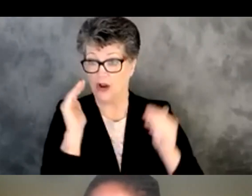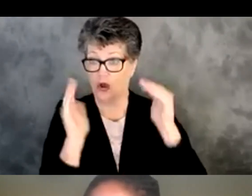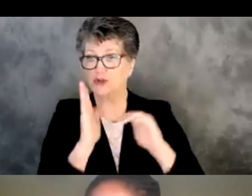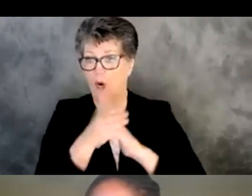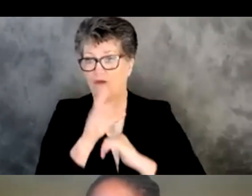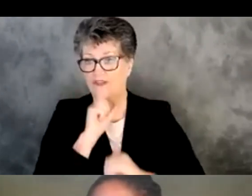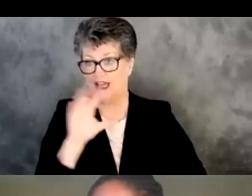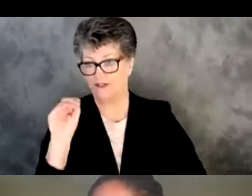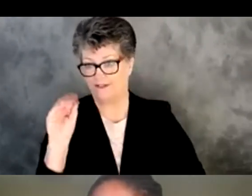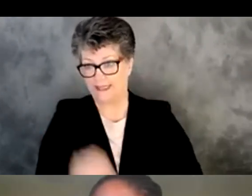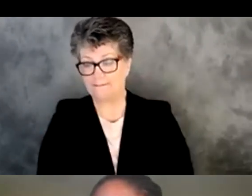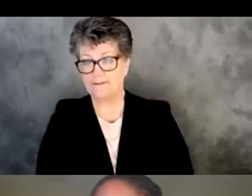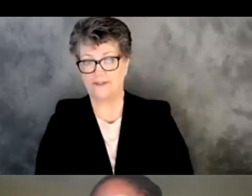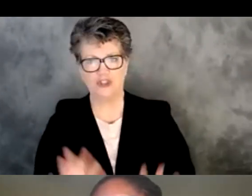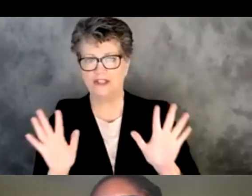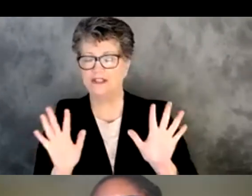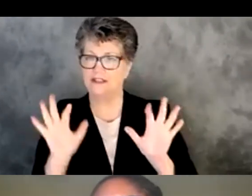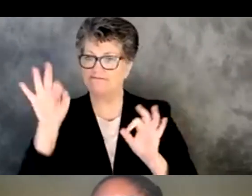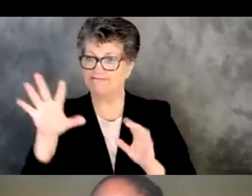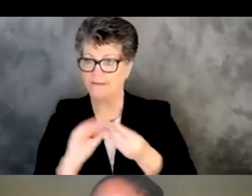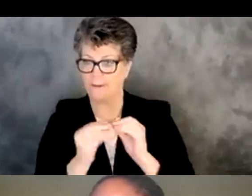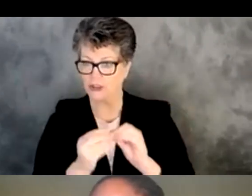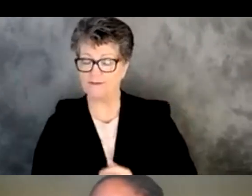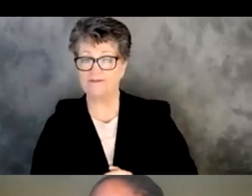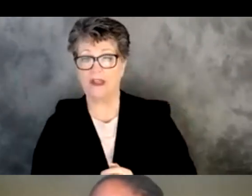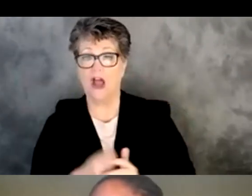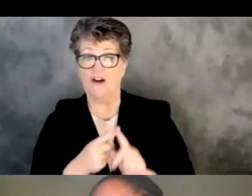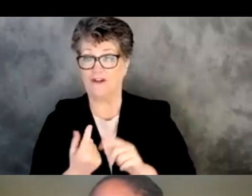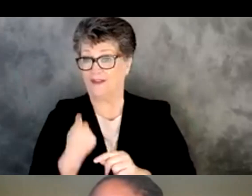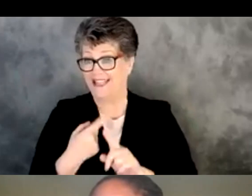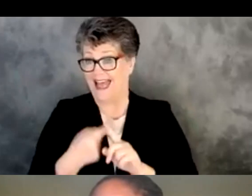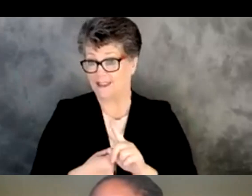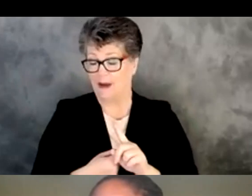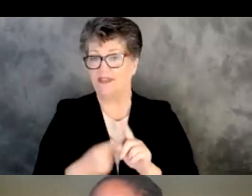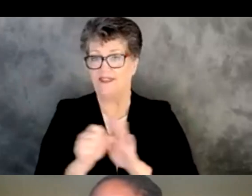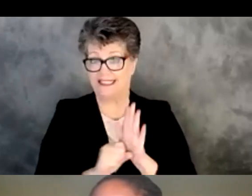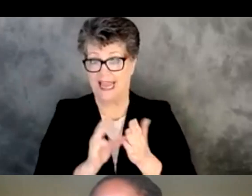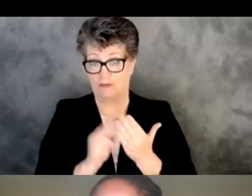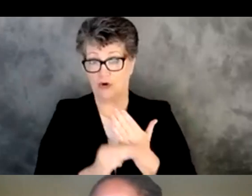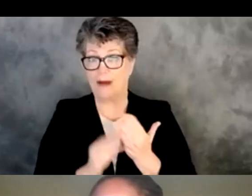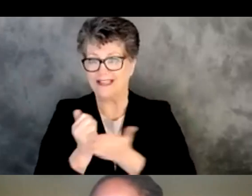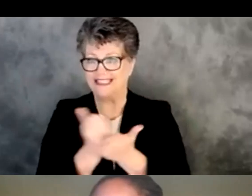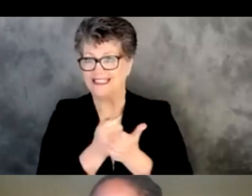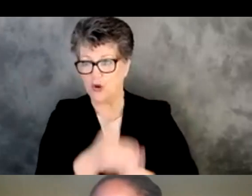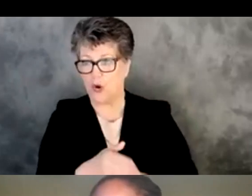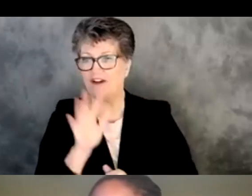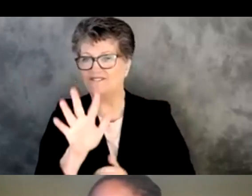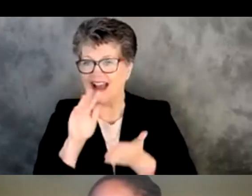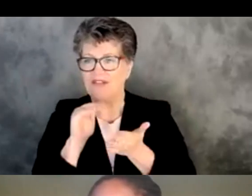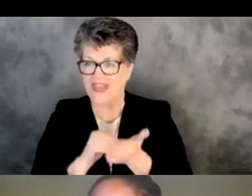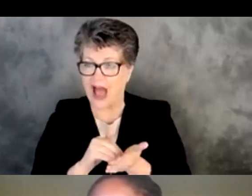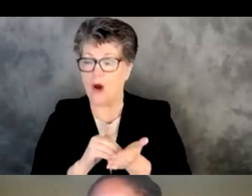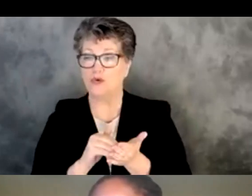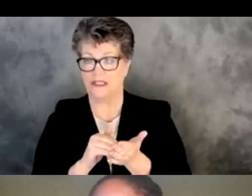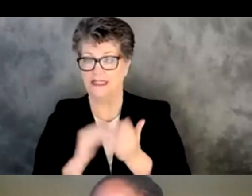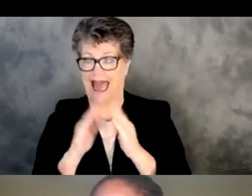of 50. Just putting a pin in that. From the last month, the state program has been able to assist over 5,000 households per